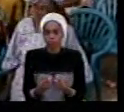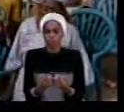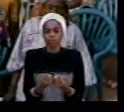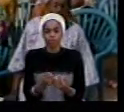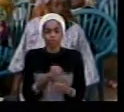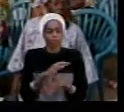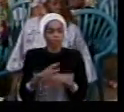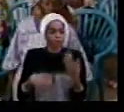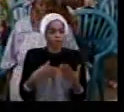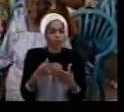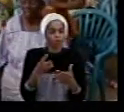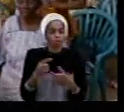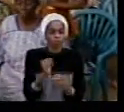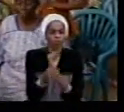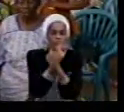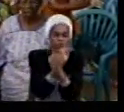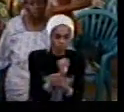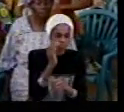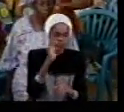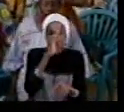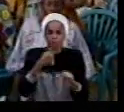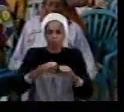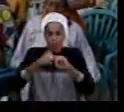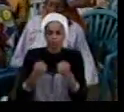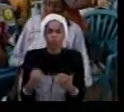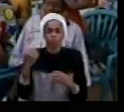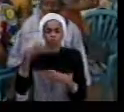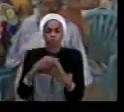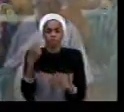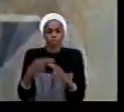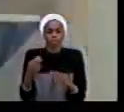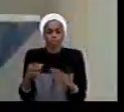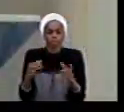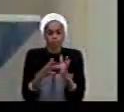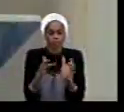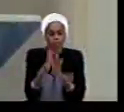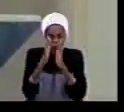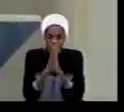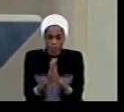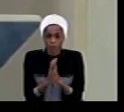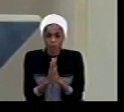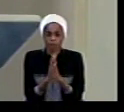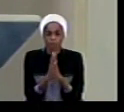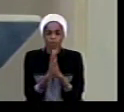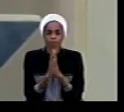captivity shall be broken. In the name of Jesus, talk to the Lord.